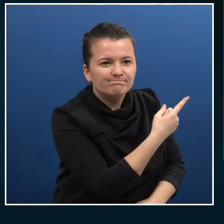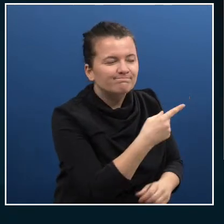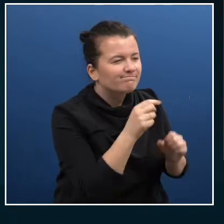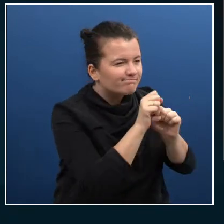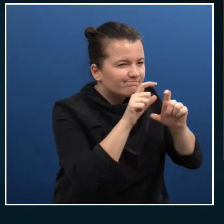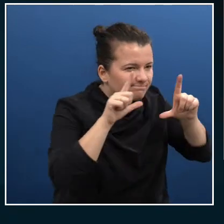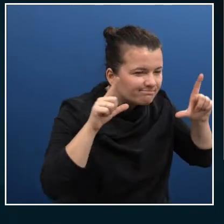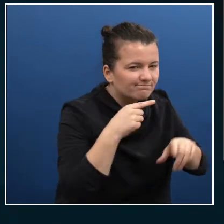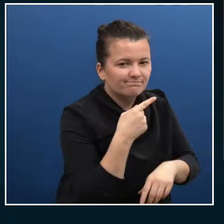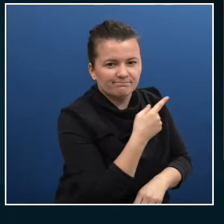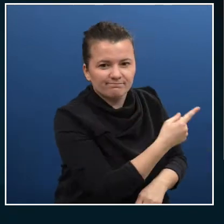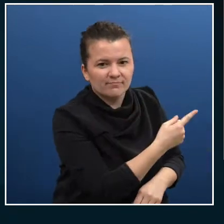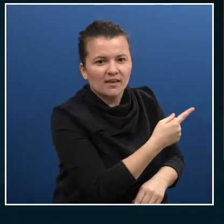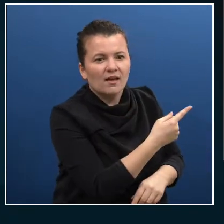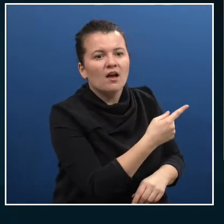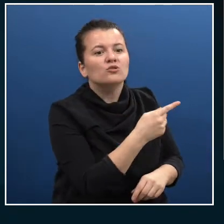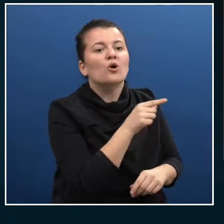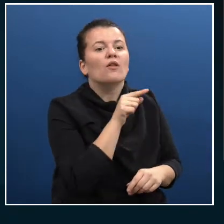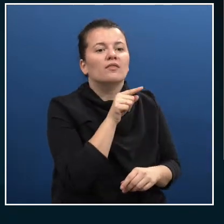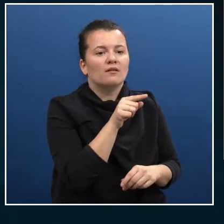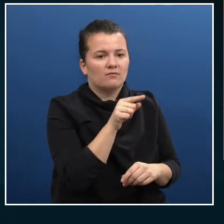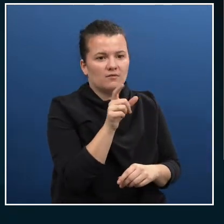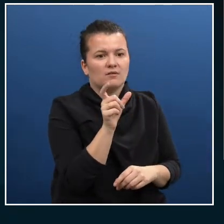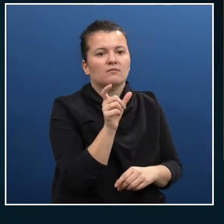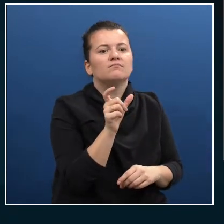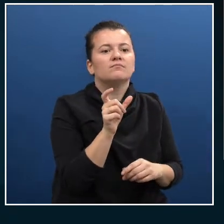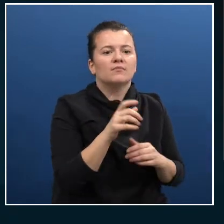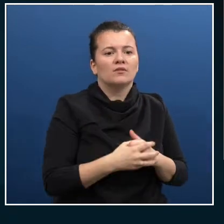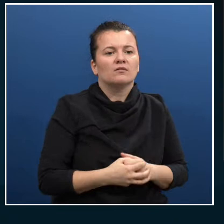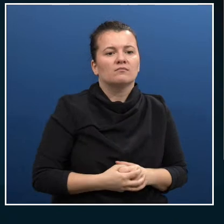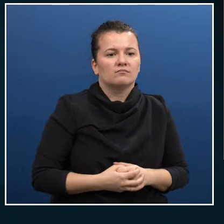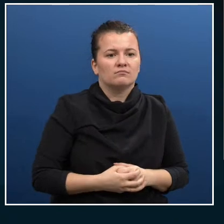many things of that. You can also integrate